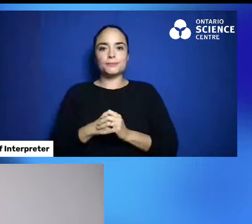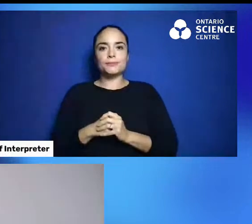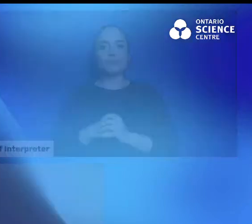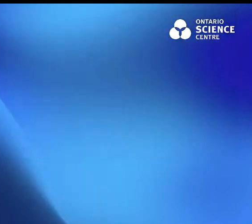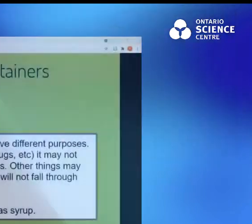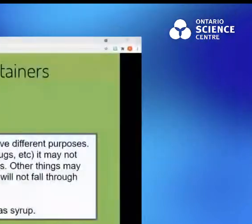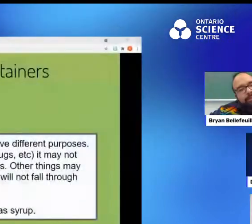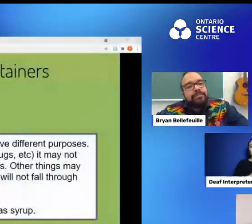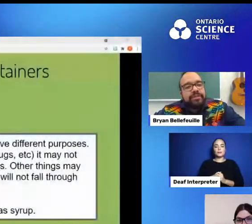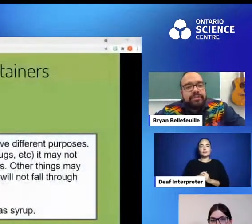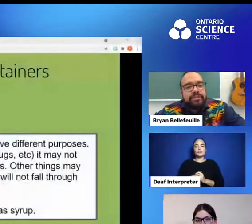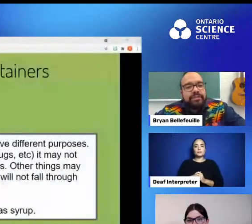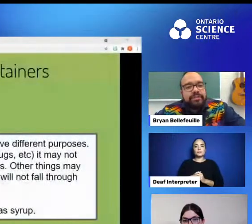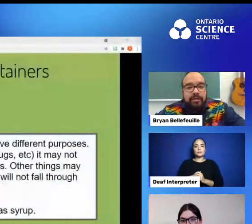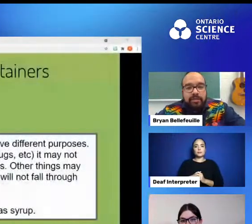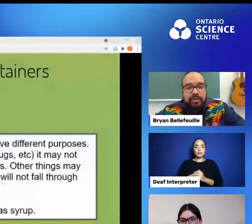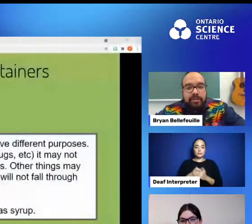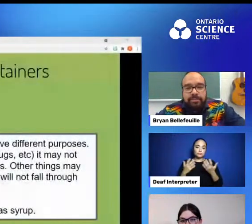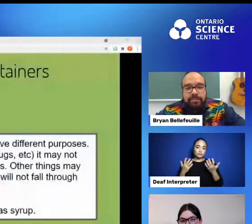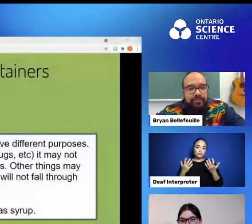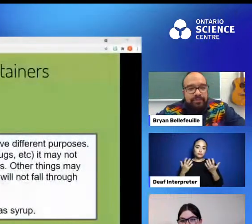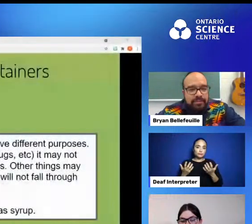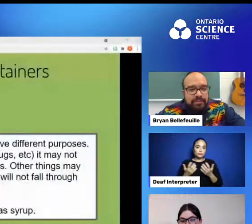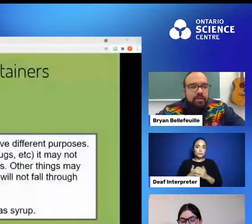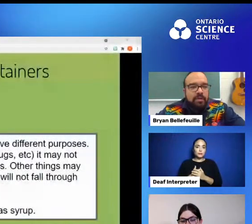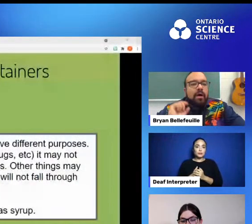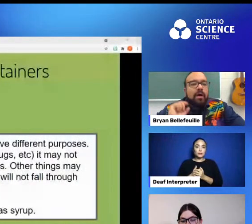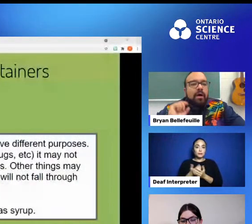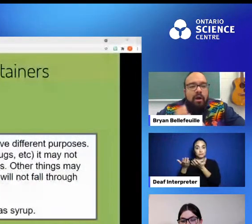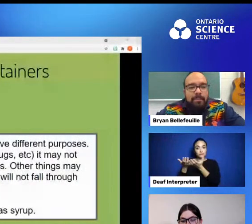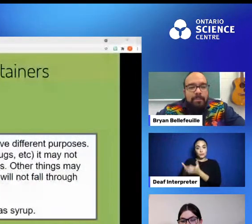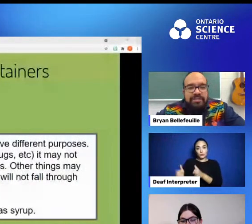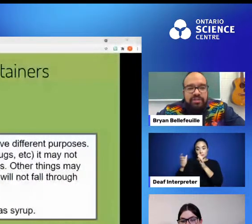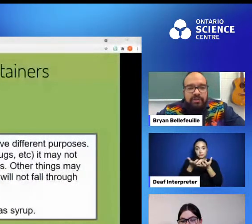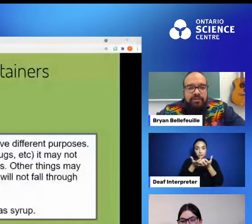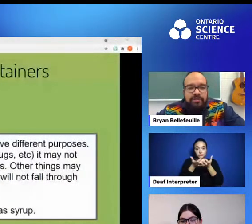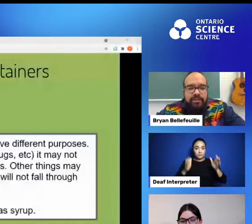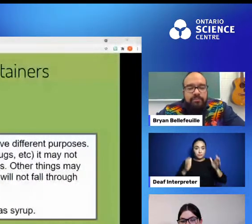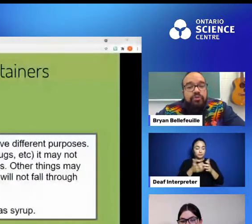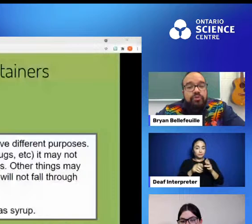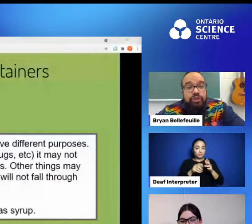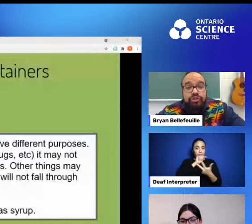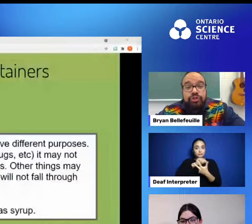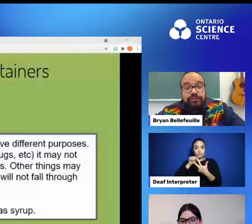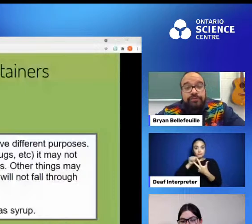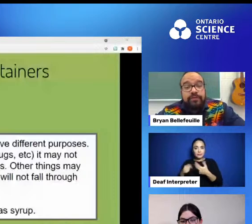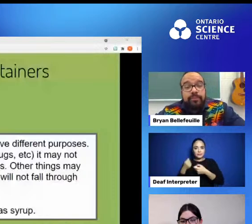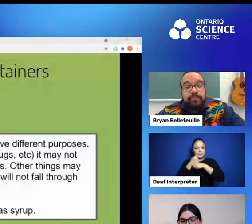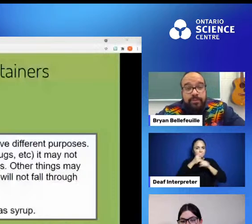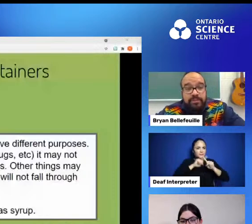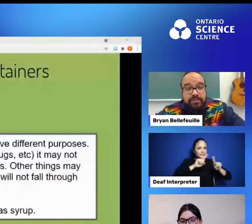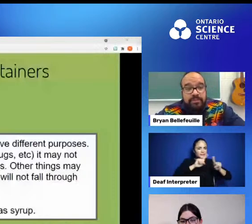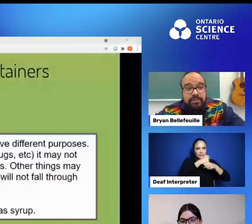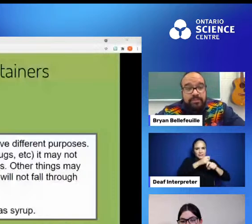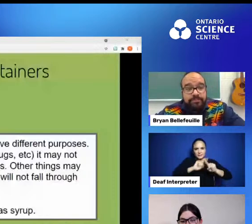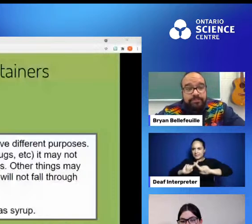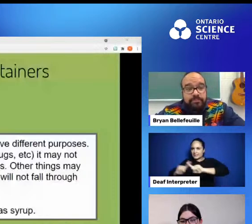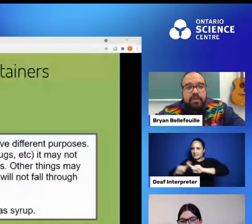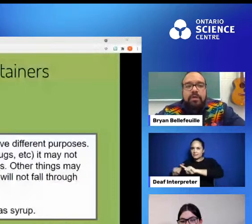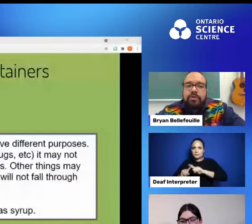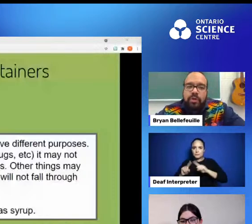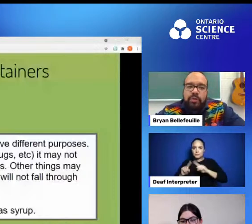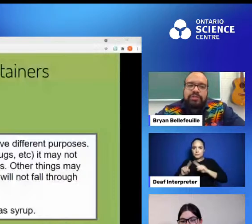baskets or containers, my friends, are made differently to serve different purposes.